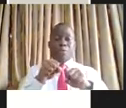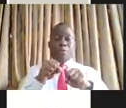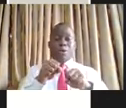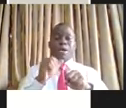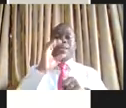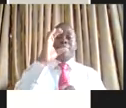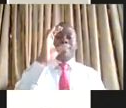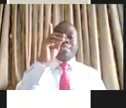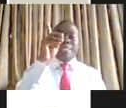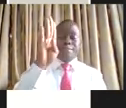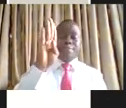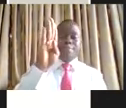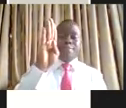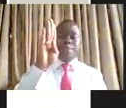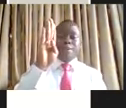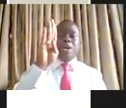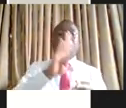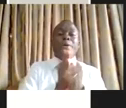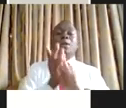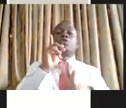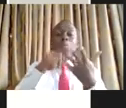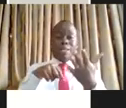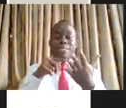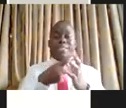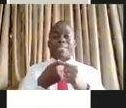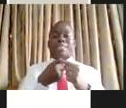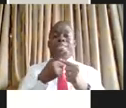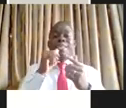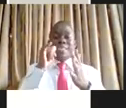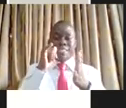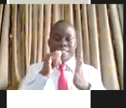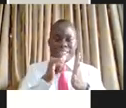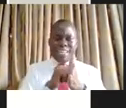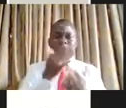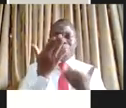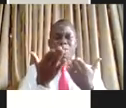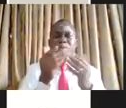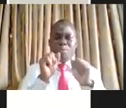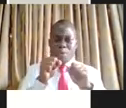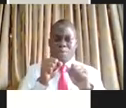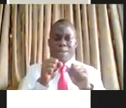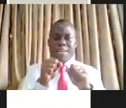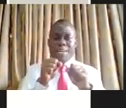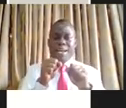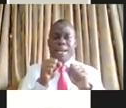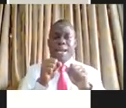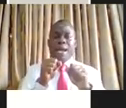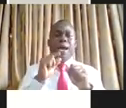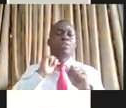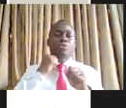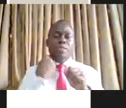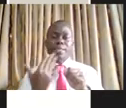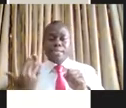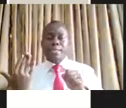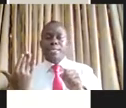it becomes obvious this is a sweetener that is being given to the MCAs to allow them to